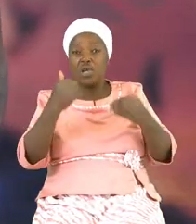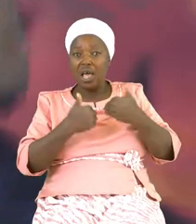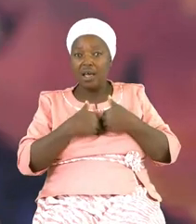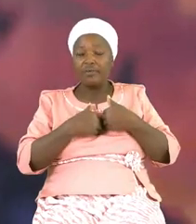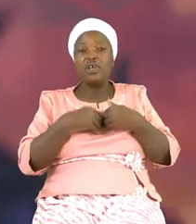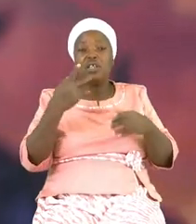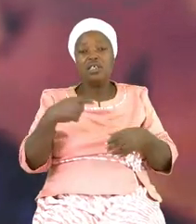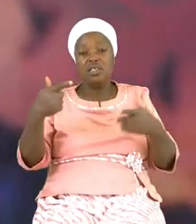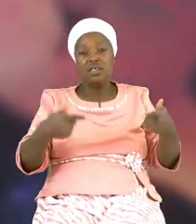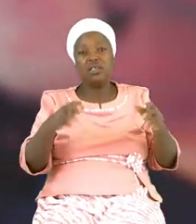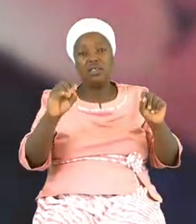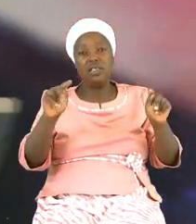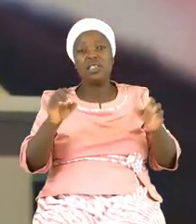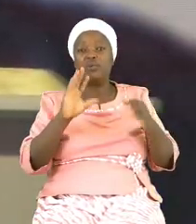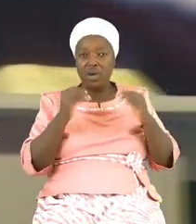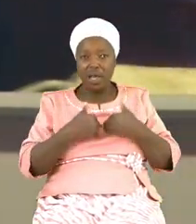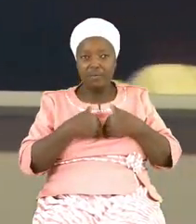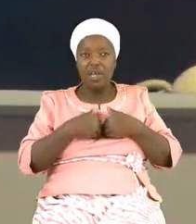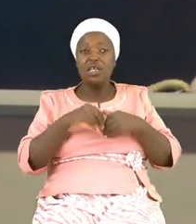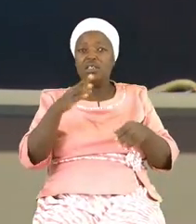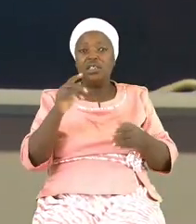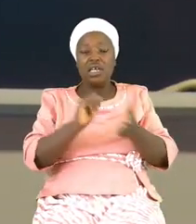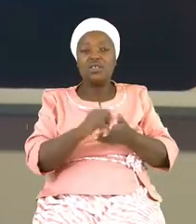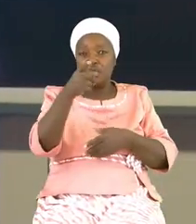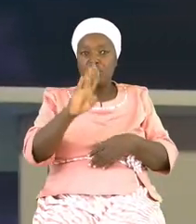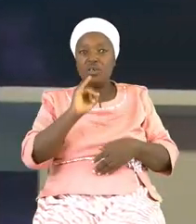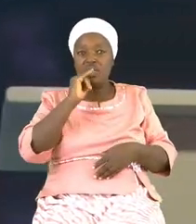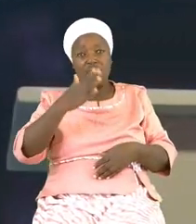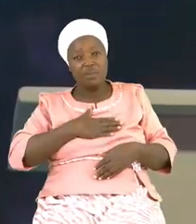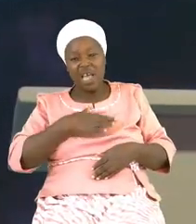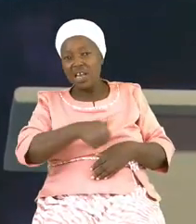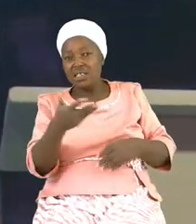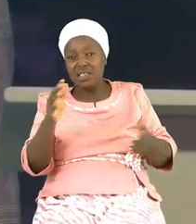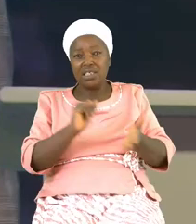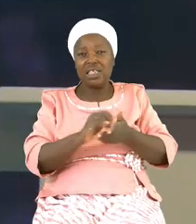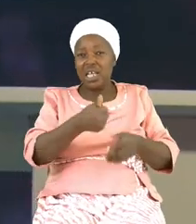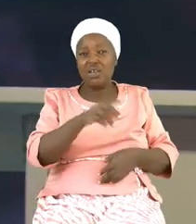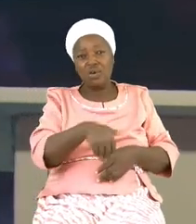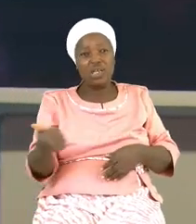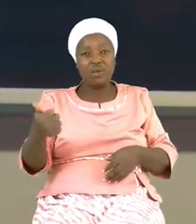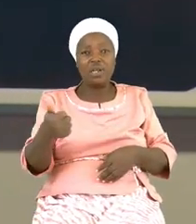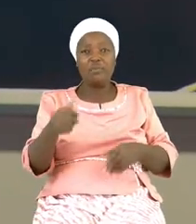mine. Anything any other person ever got, you will get.